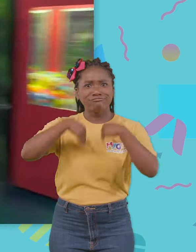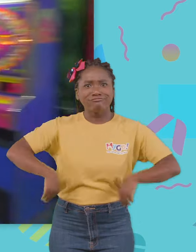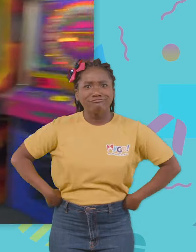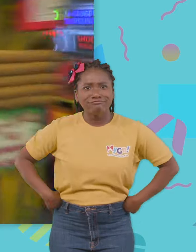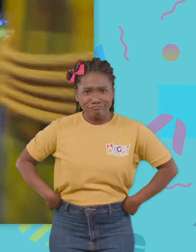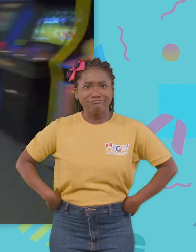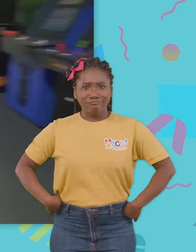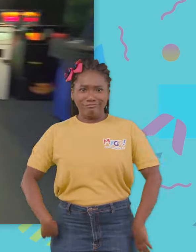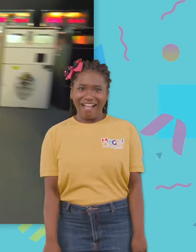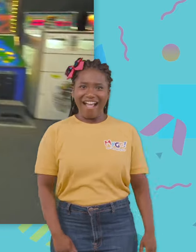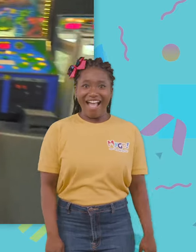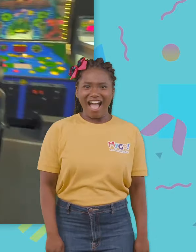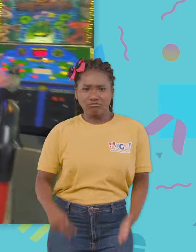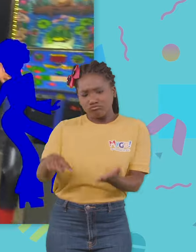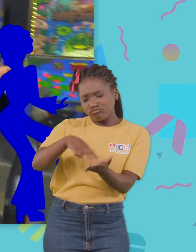here.